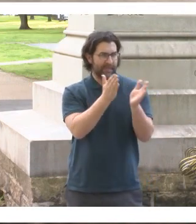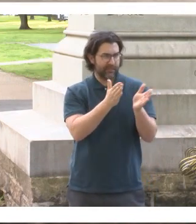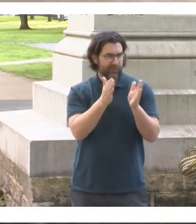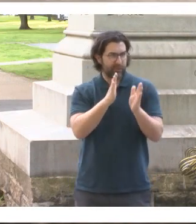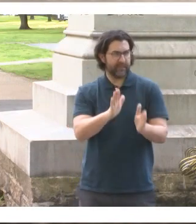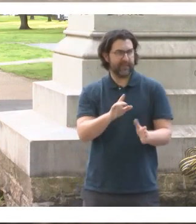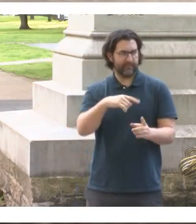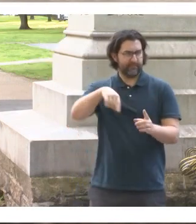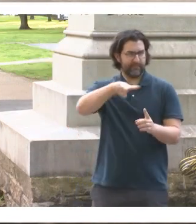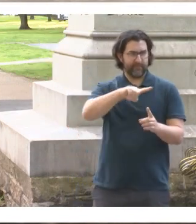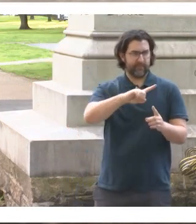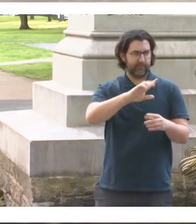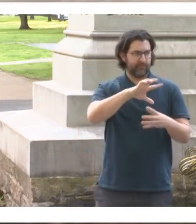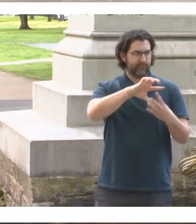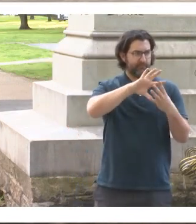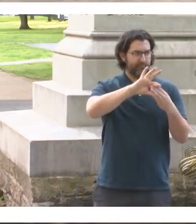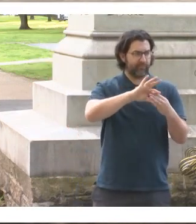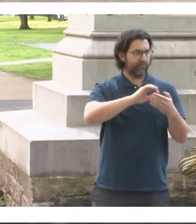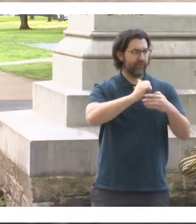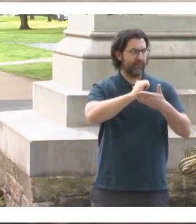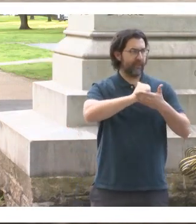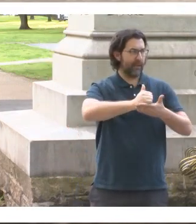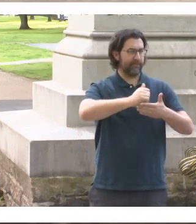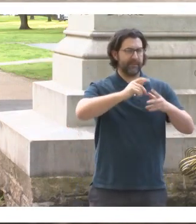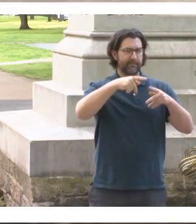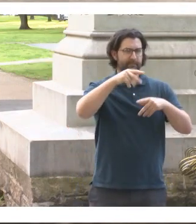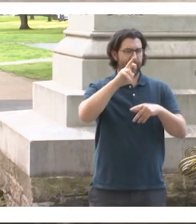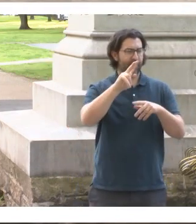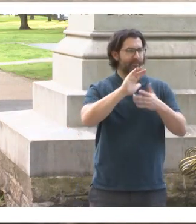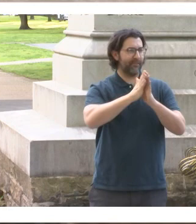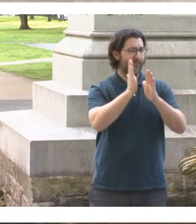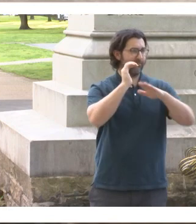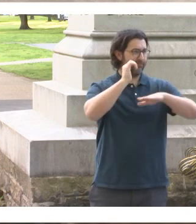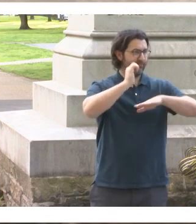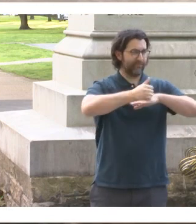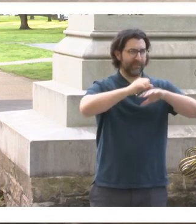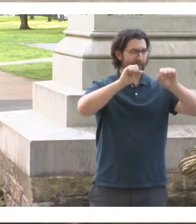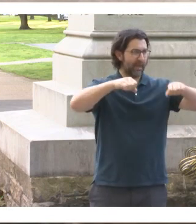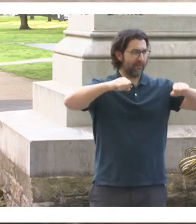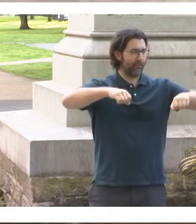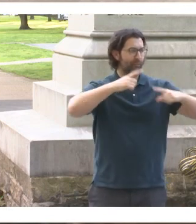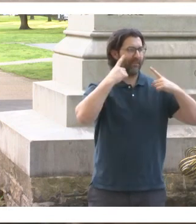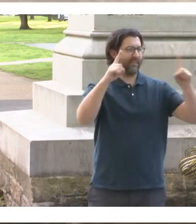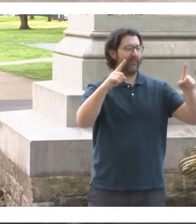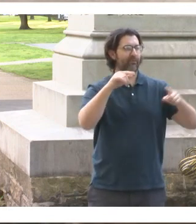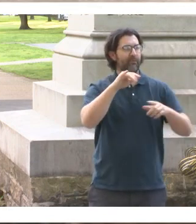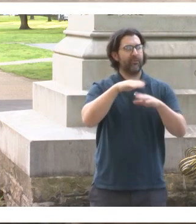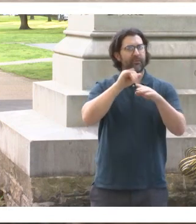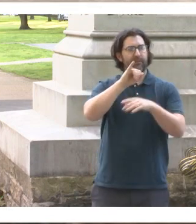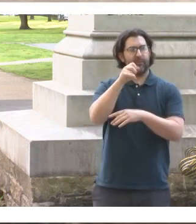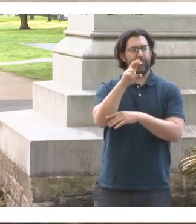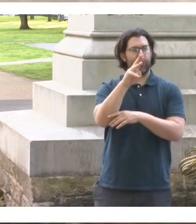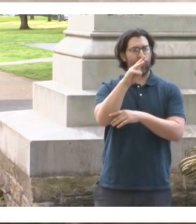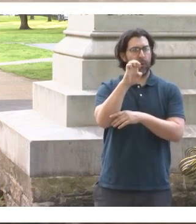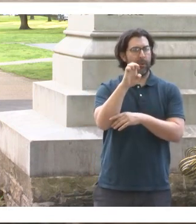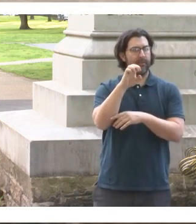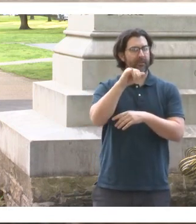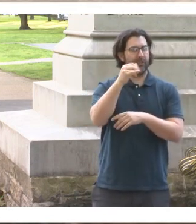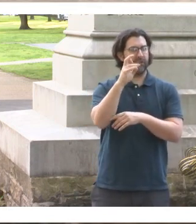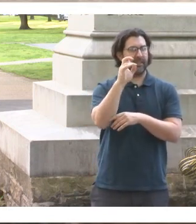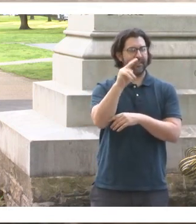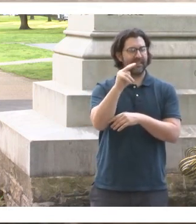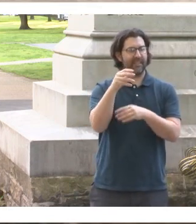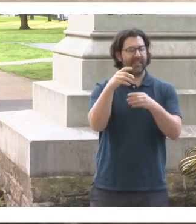is what made this park possible. And I'd like to bring forward Jerome Jackson, Executive Director, Northside